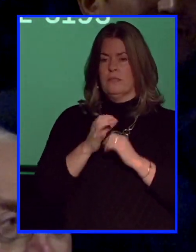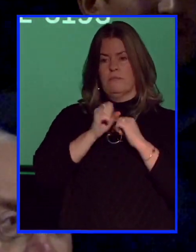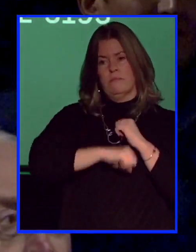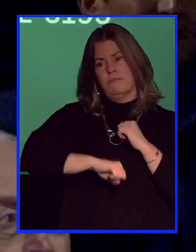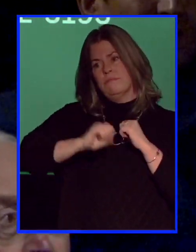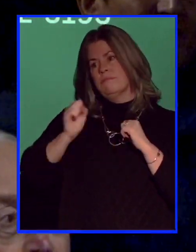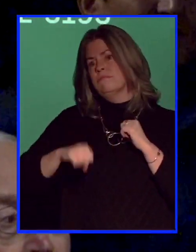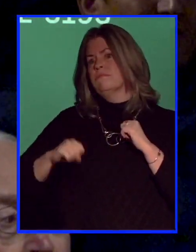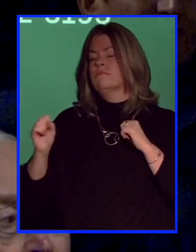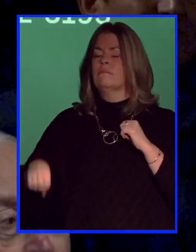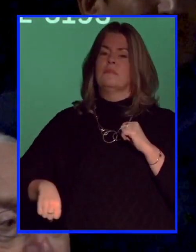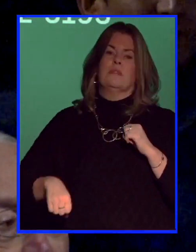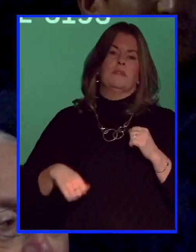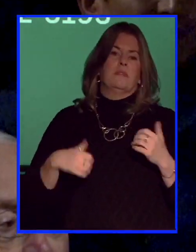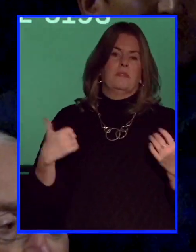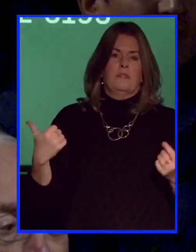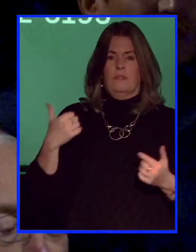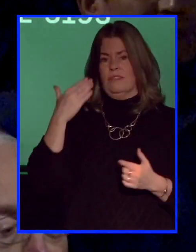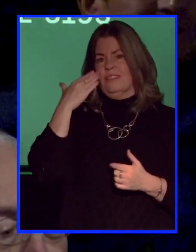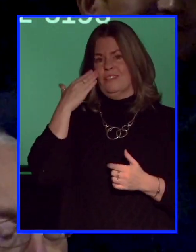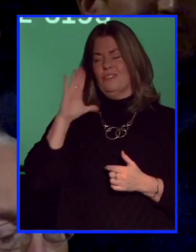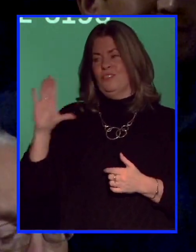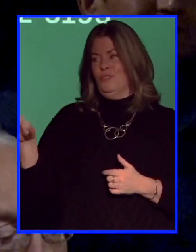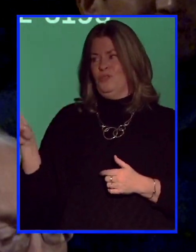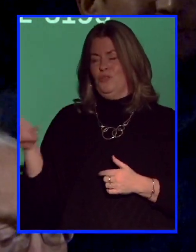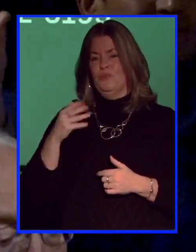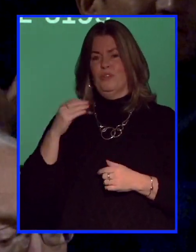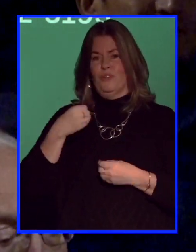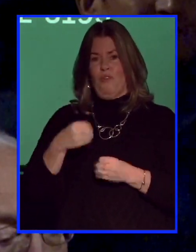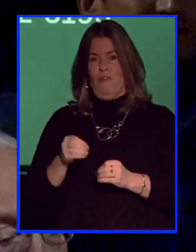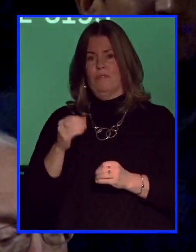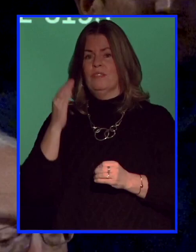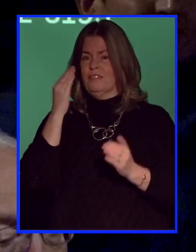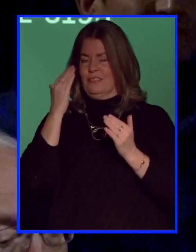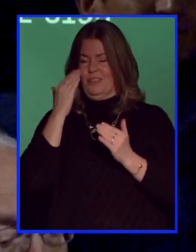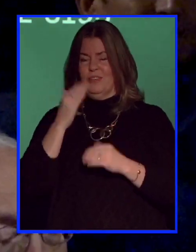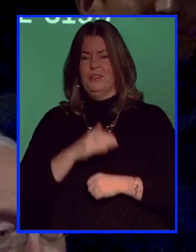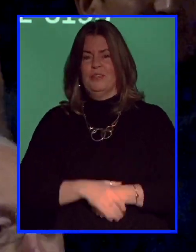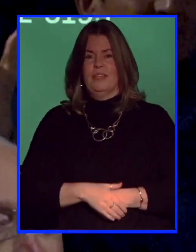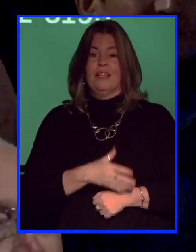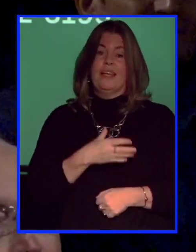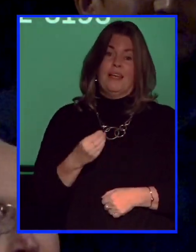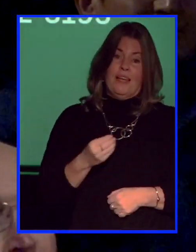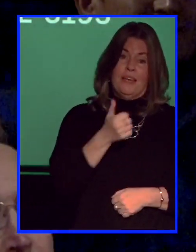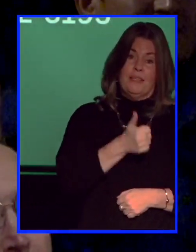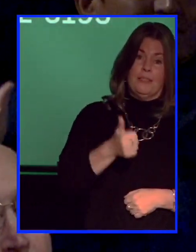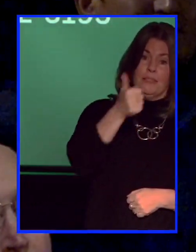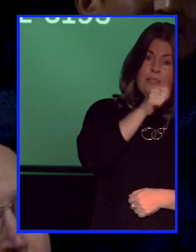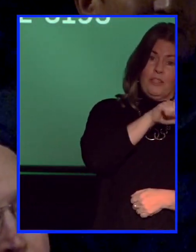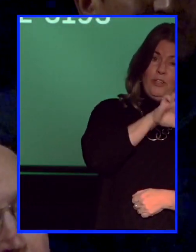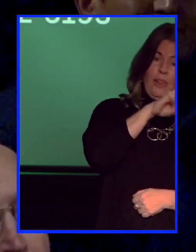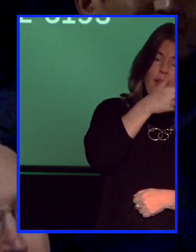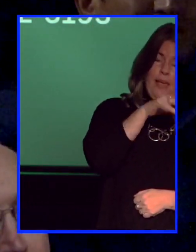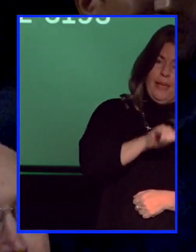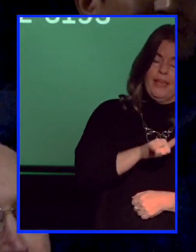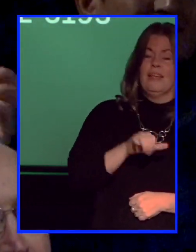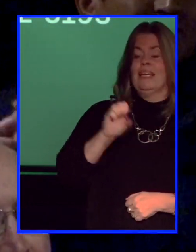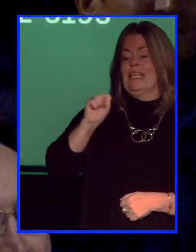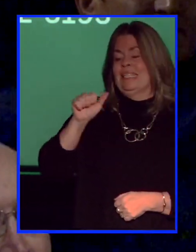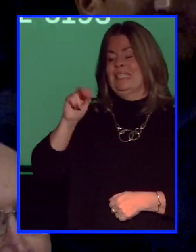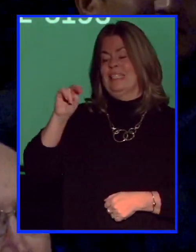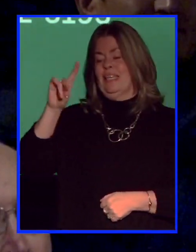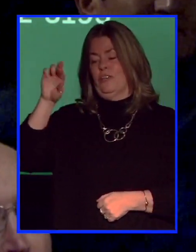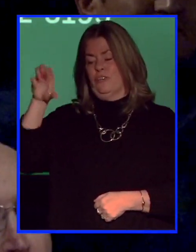as you and your office are well aware, and your office and Senator Leahy's office and Sanders have all been helping